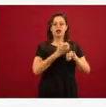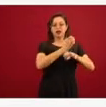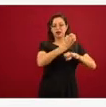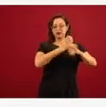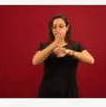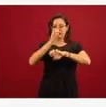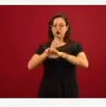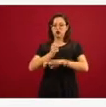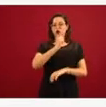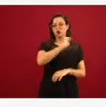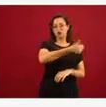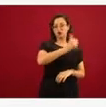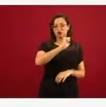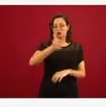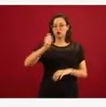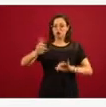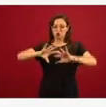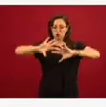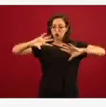cases of over